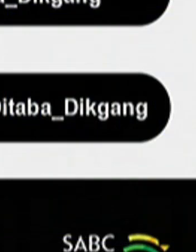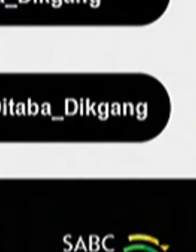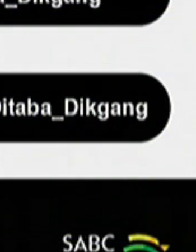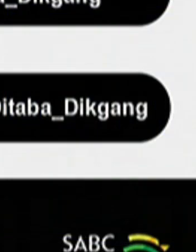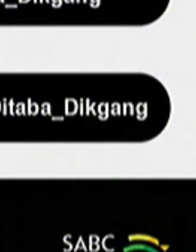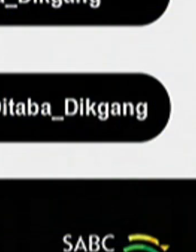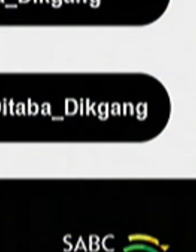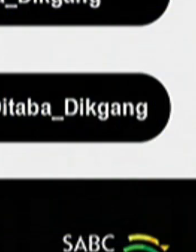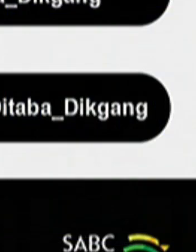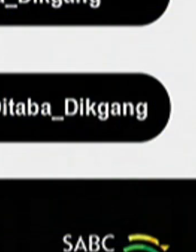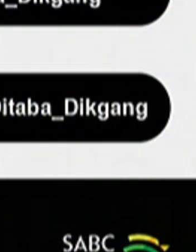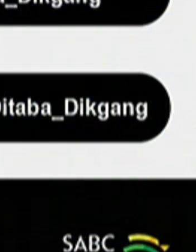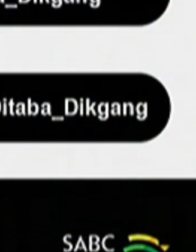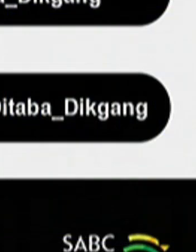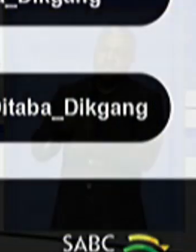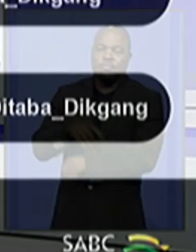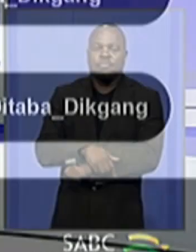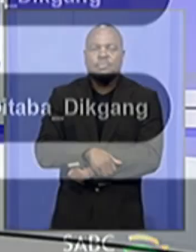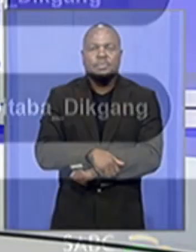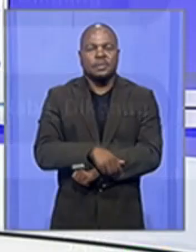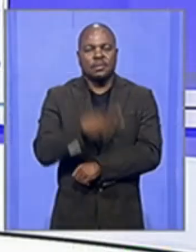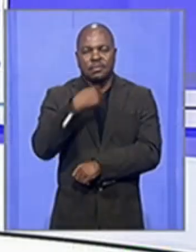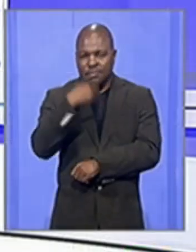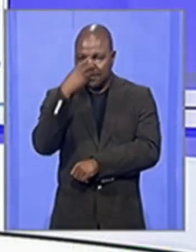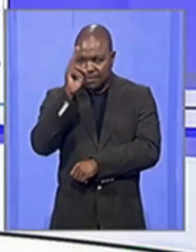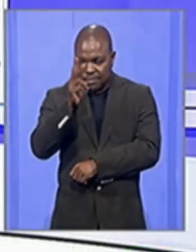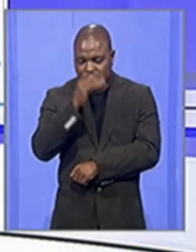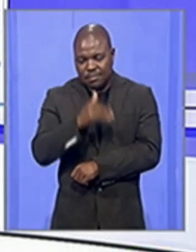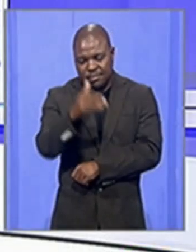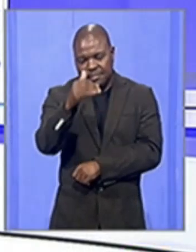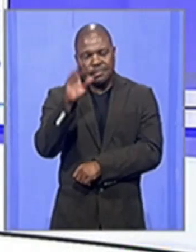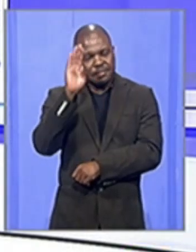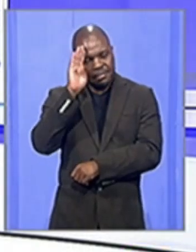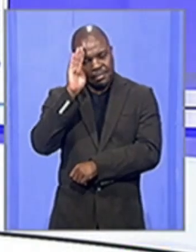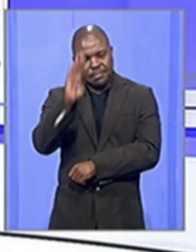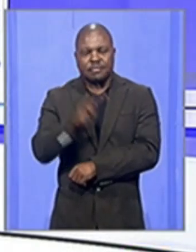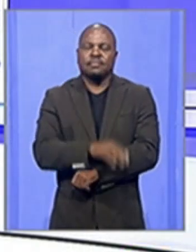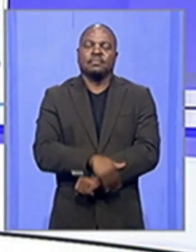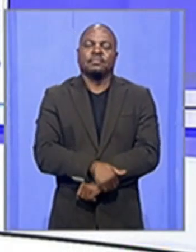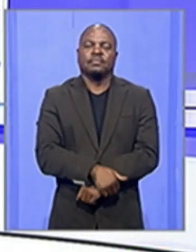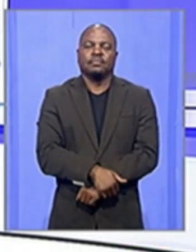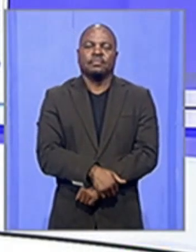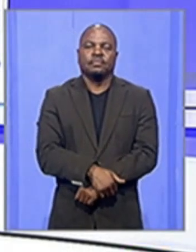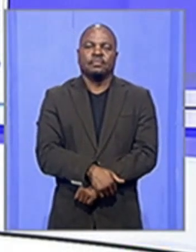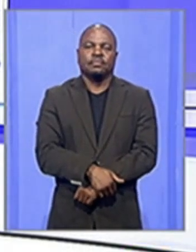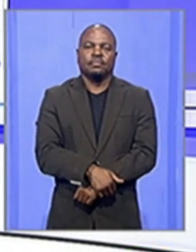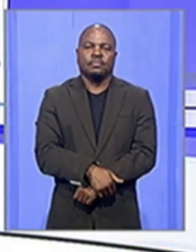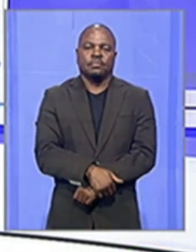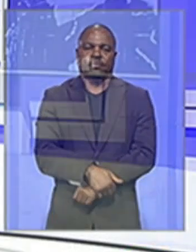ka ponelo pele ya maemo a bosa. Go fitla re kopana gape mo nakong e tlang. Sala sentle.